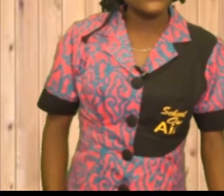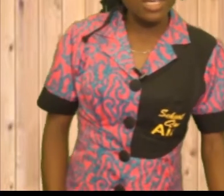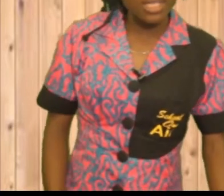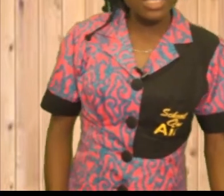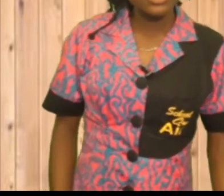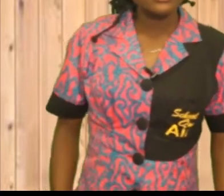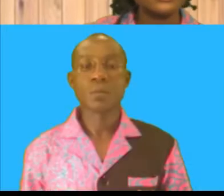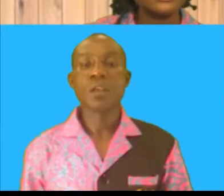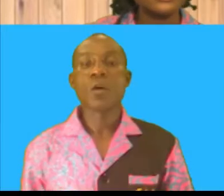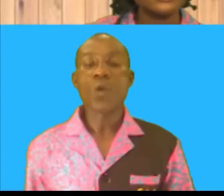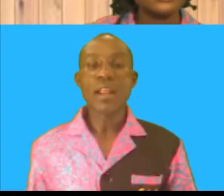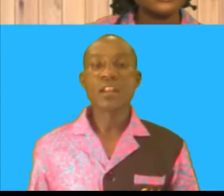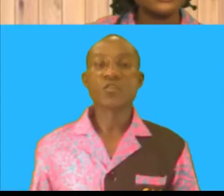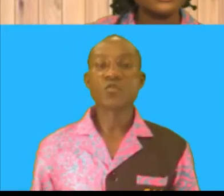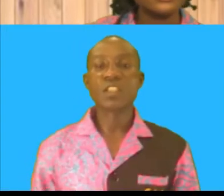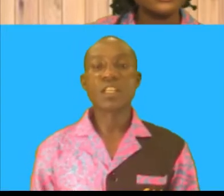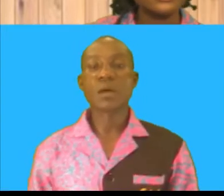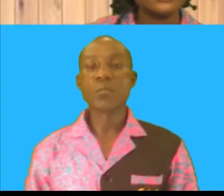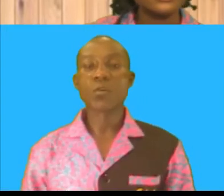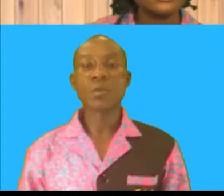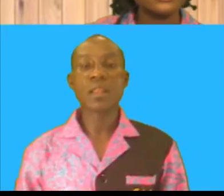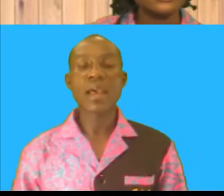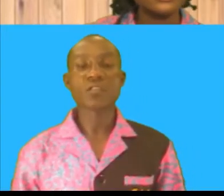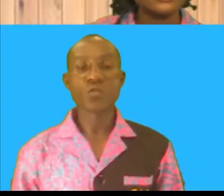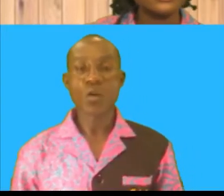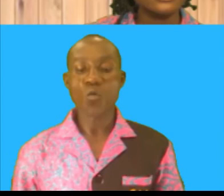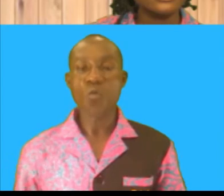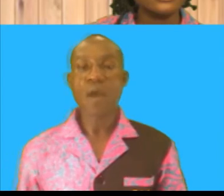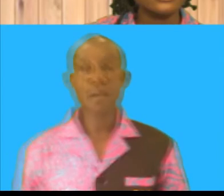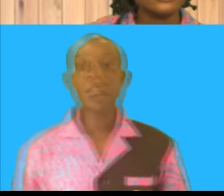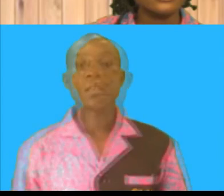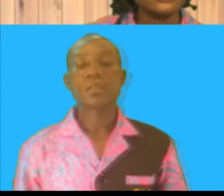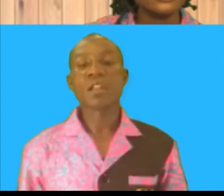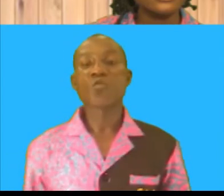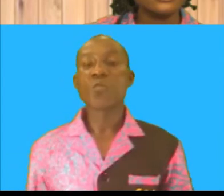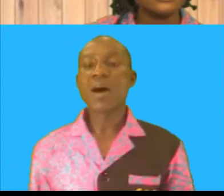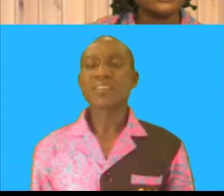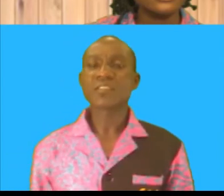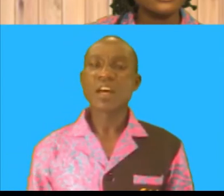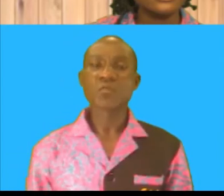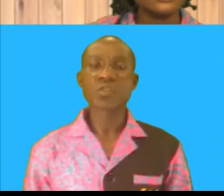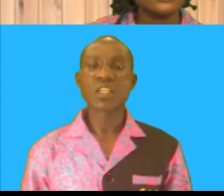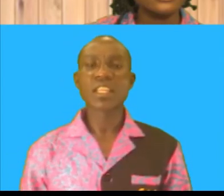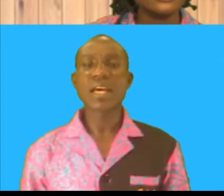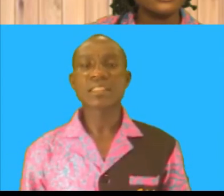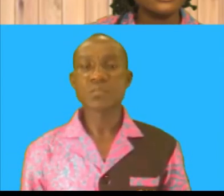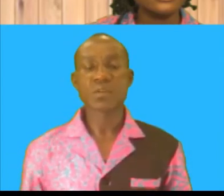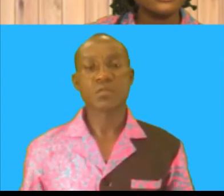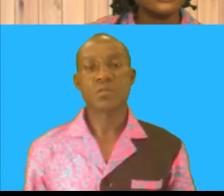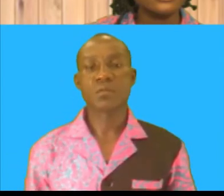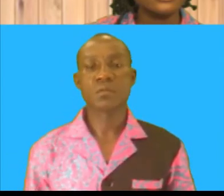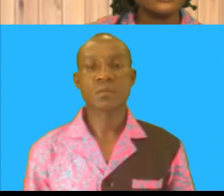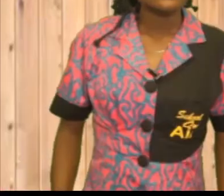in figures. Wa'annan sune nambobi 1 zuwa 10. Sannan kuma suna rubuce ne a